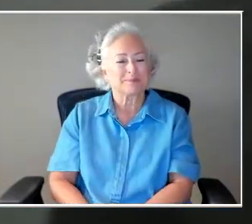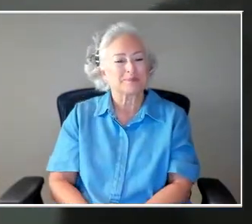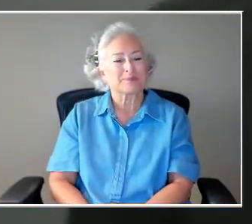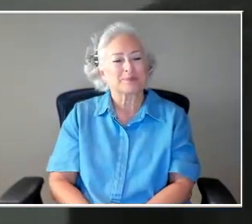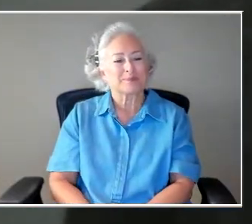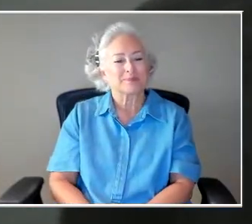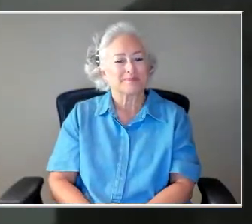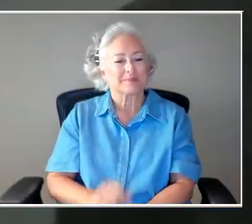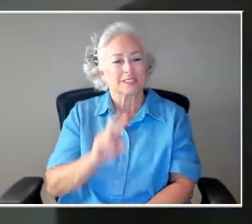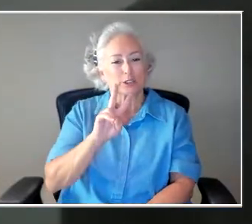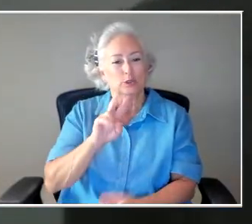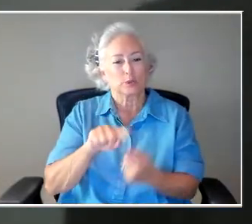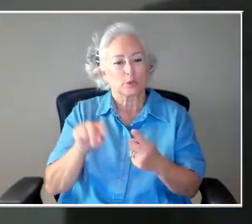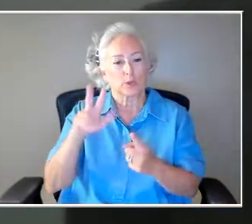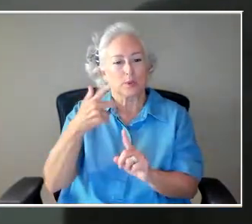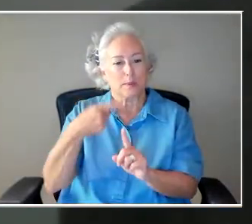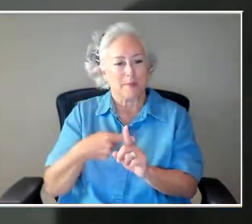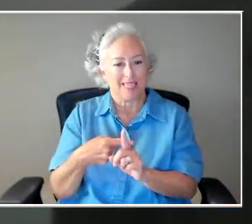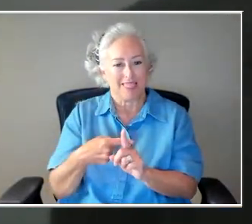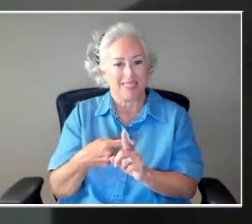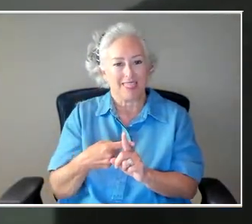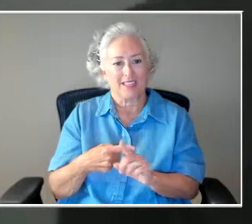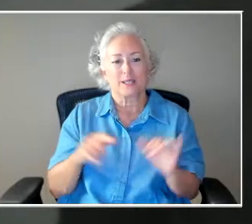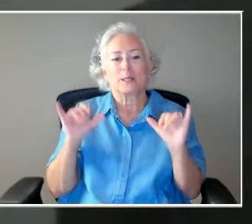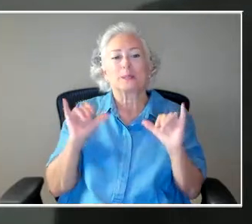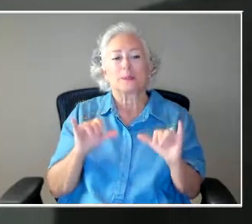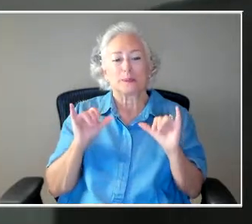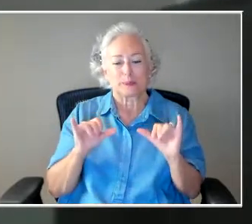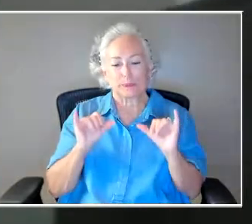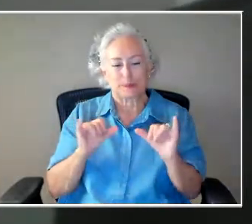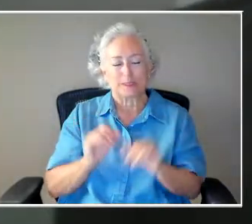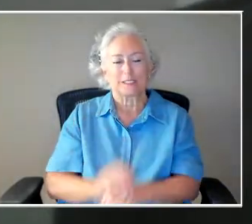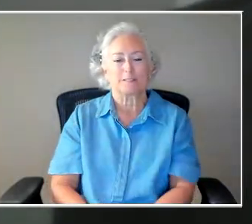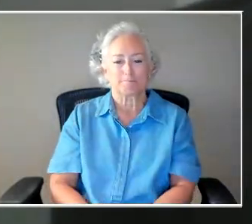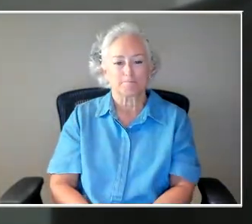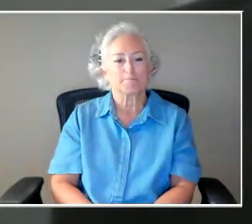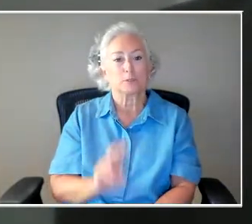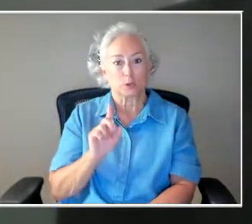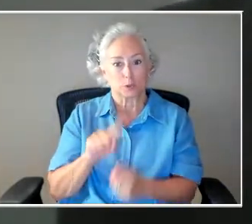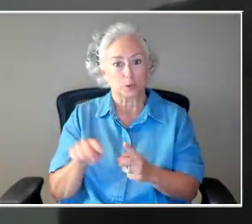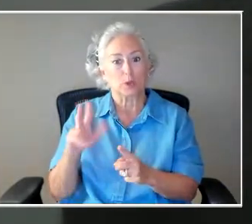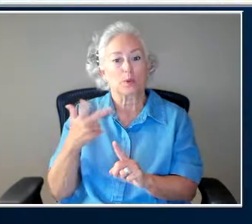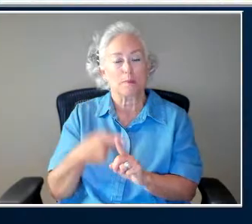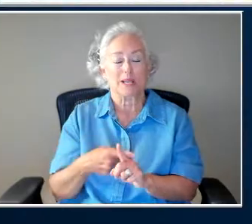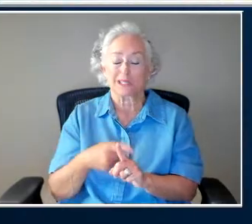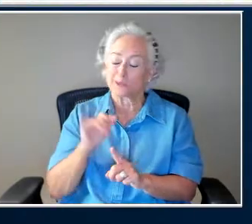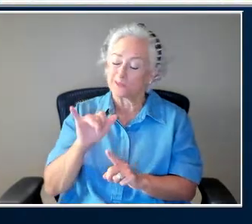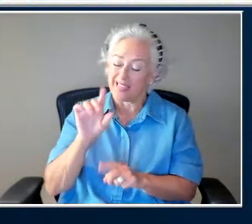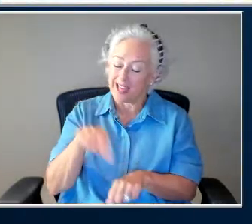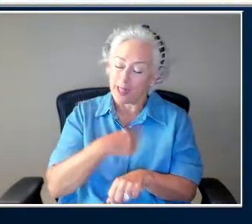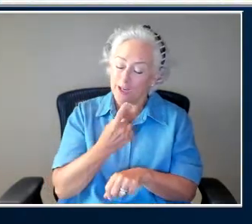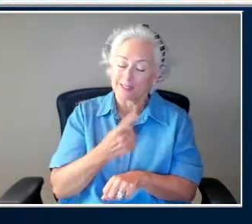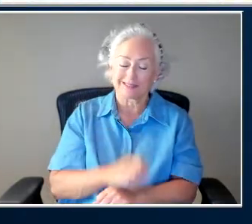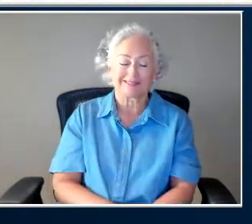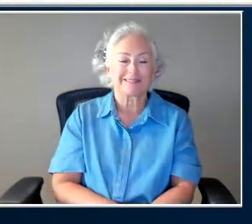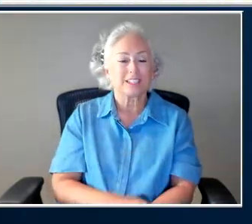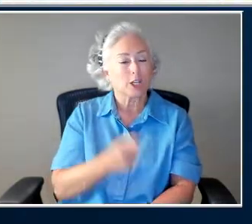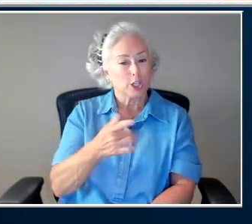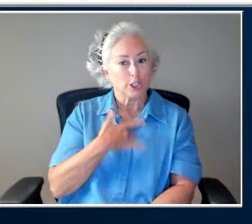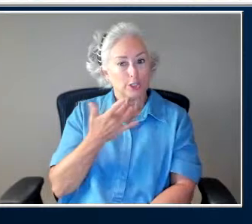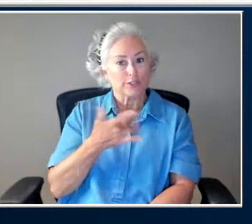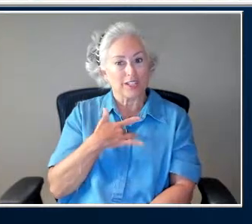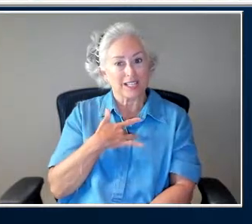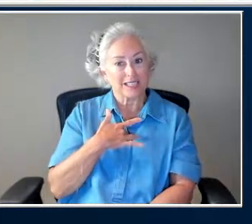2 or 3 months, I think. Yeah. 2 or 3 months is a long time. Do you feel like Yeah. you're finally back to